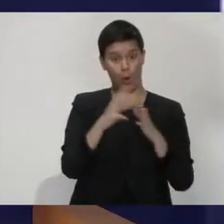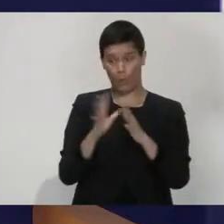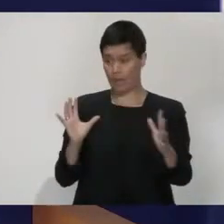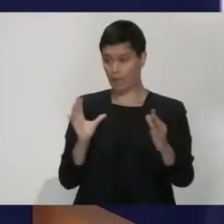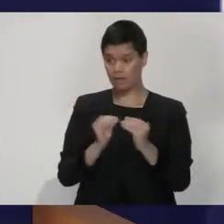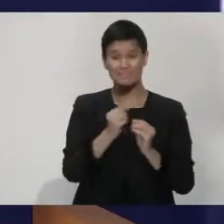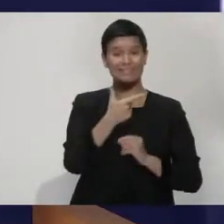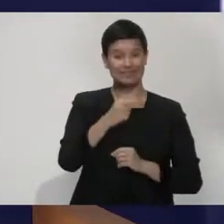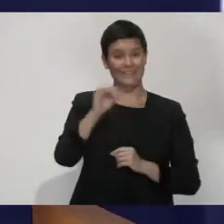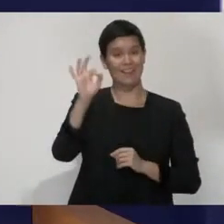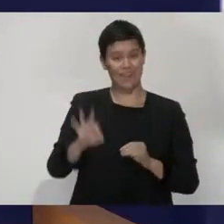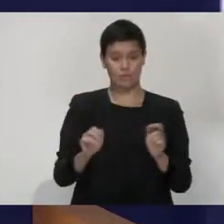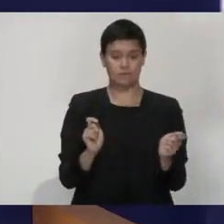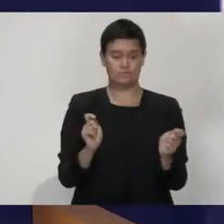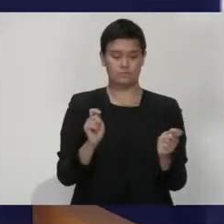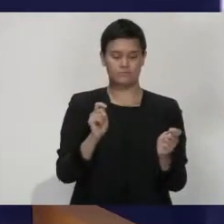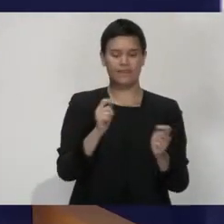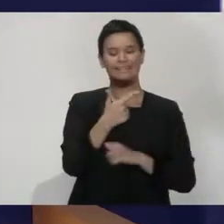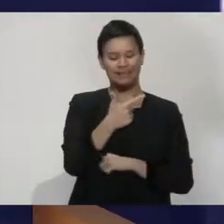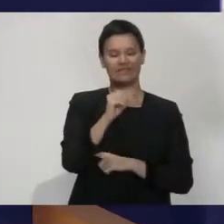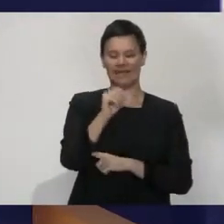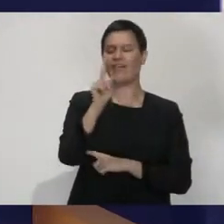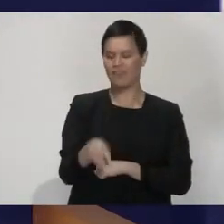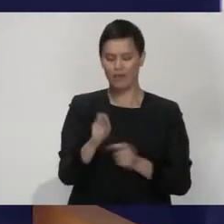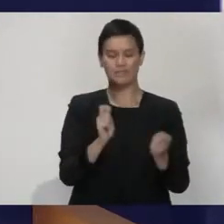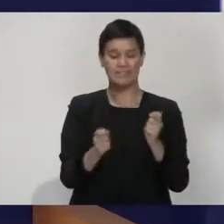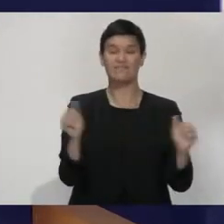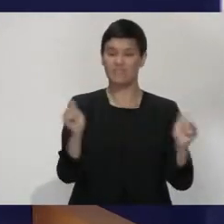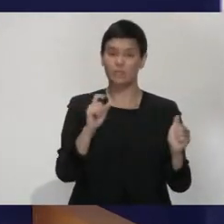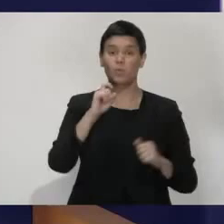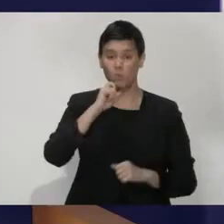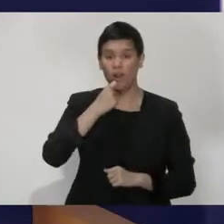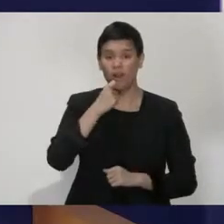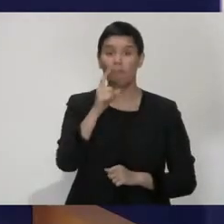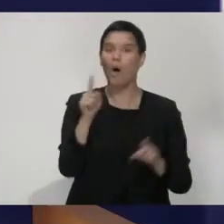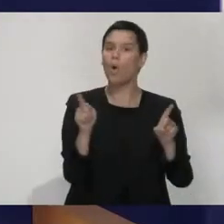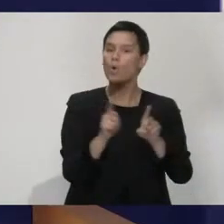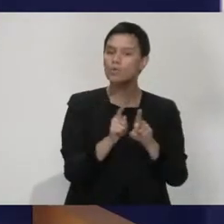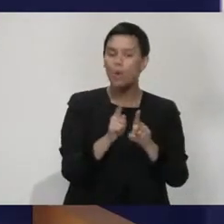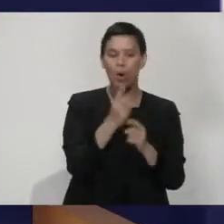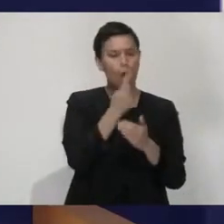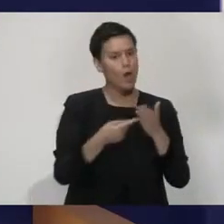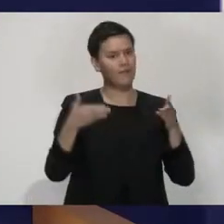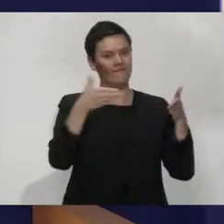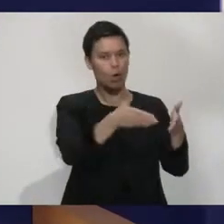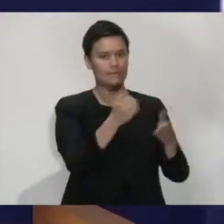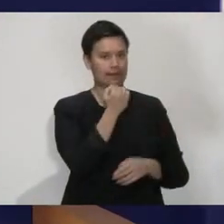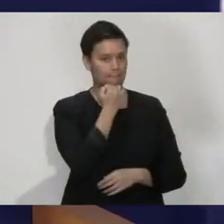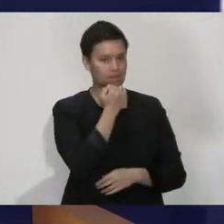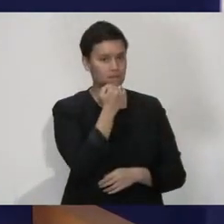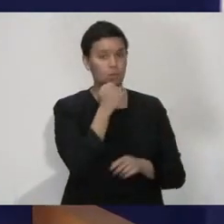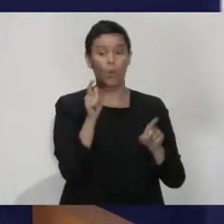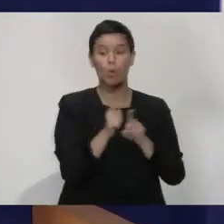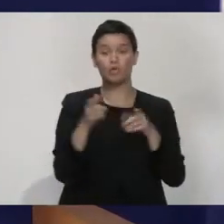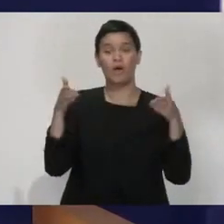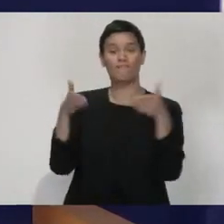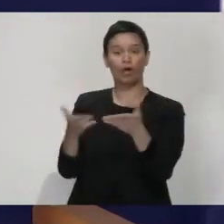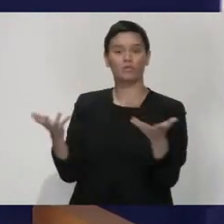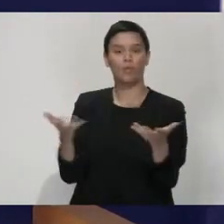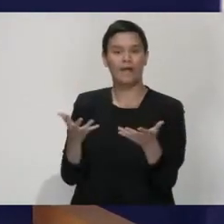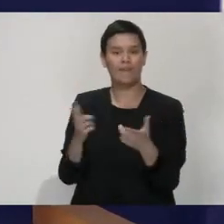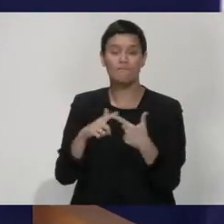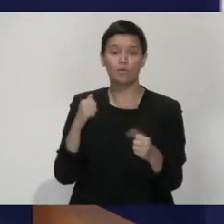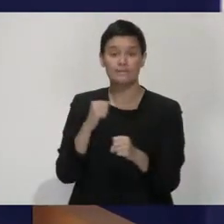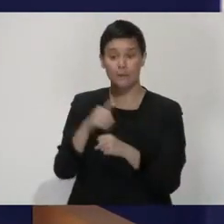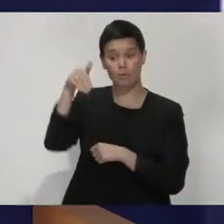the numbers, the raw numbers, it's also making sure that we're testing in the right places, and we've put out messaging around particularly South Auckland and West